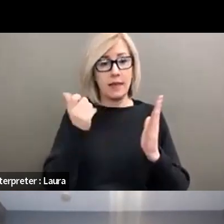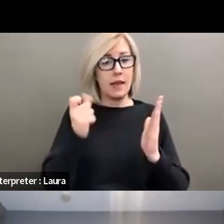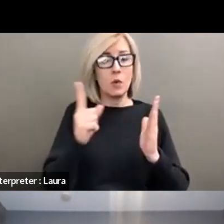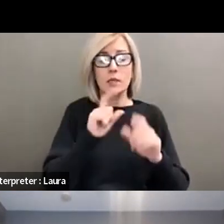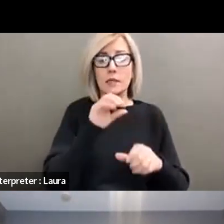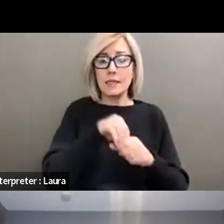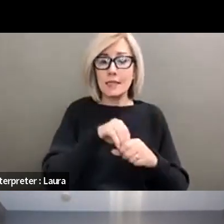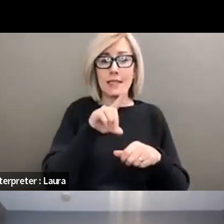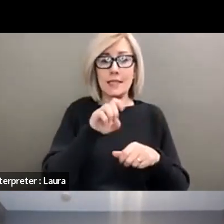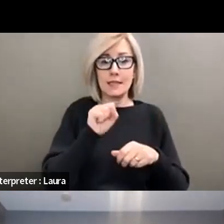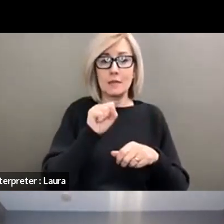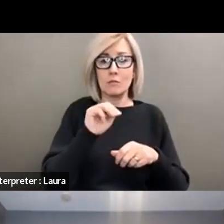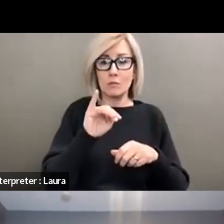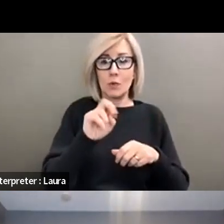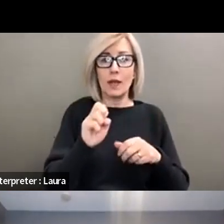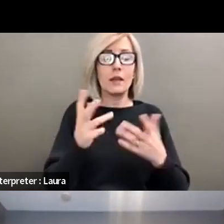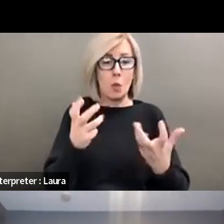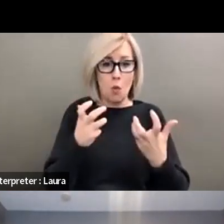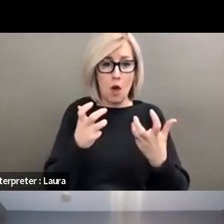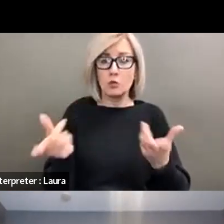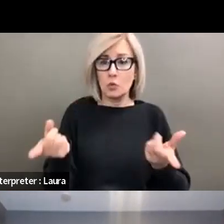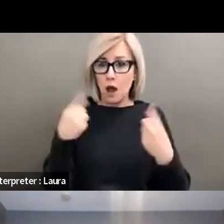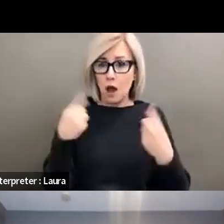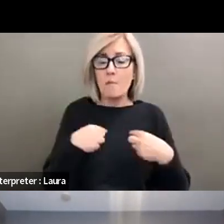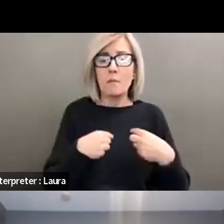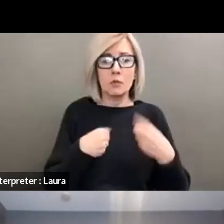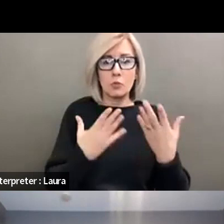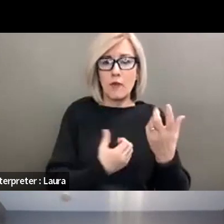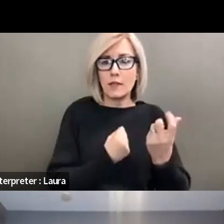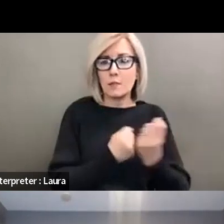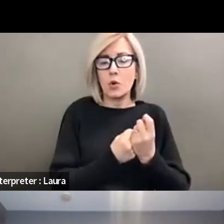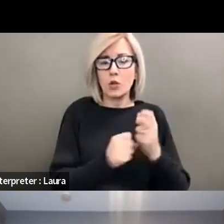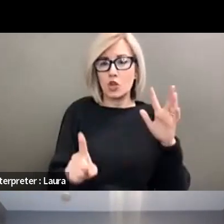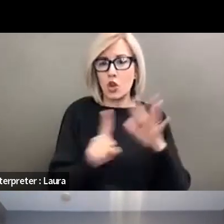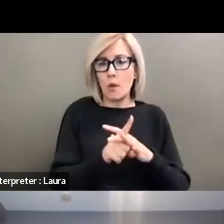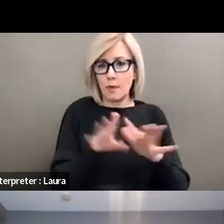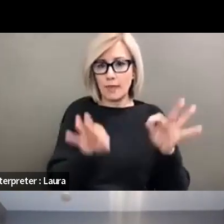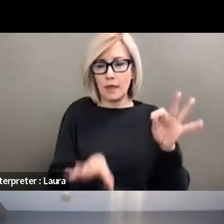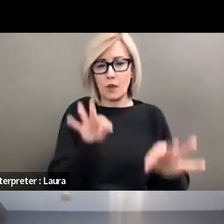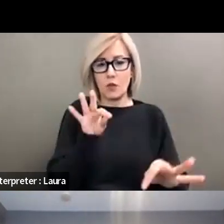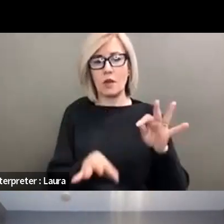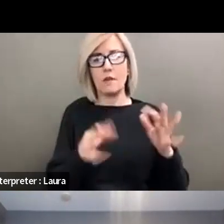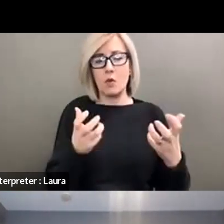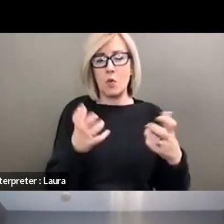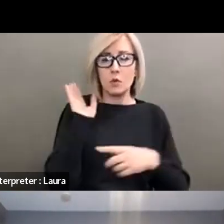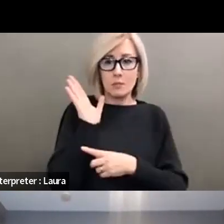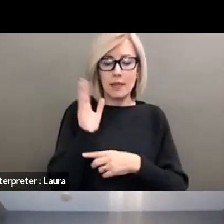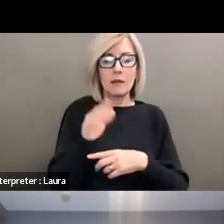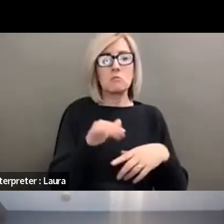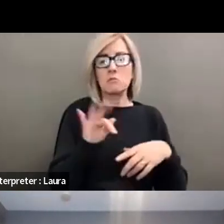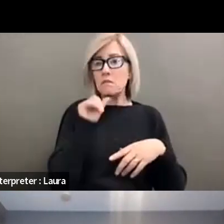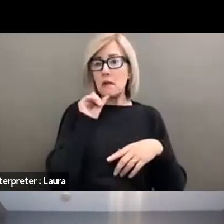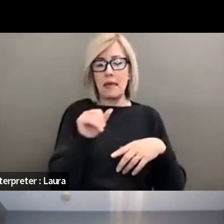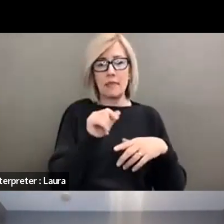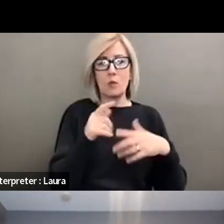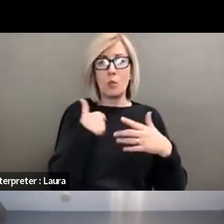would like to come to Des Moines and provide support, to just show up at the hearing if you'd like to speak. But if not,